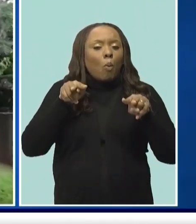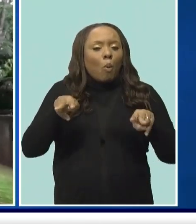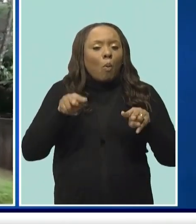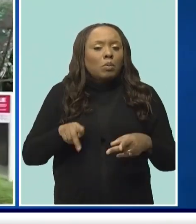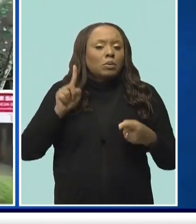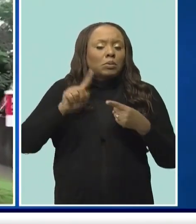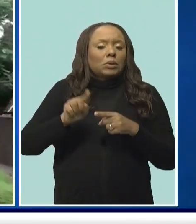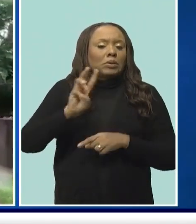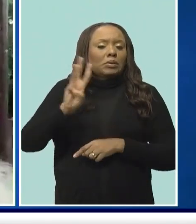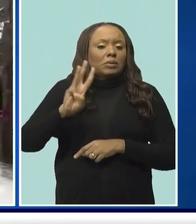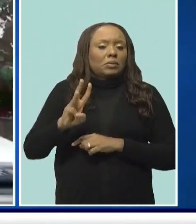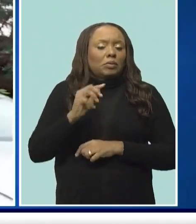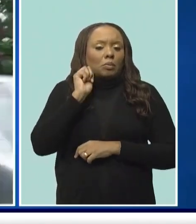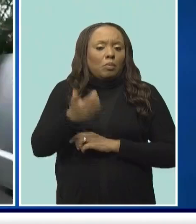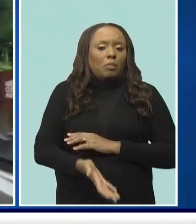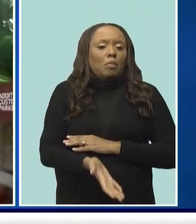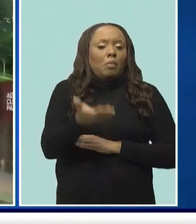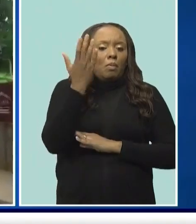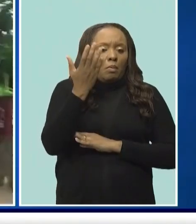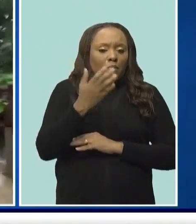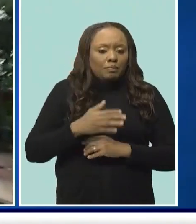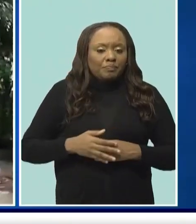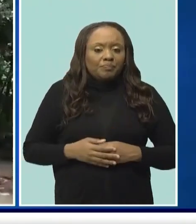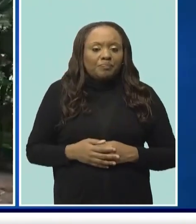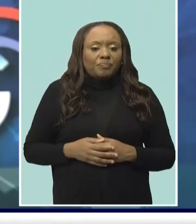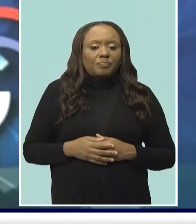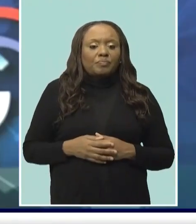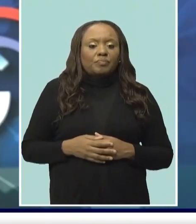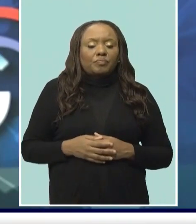unstable conditions continue to affect the island.